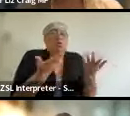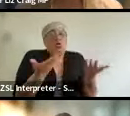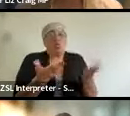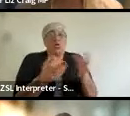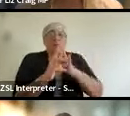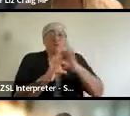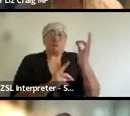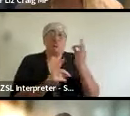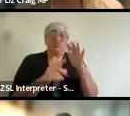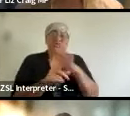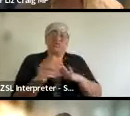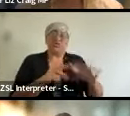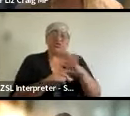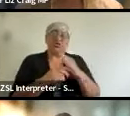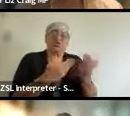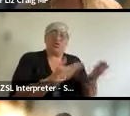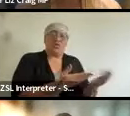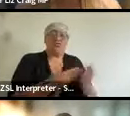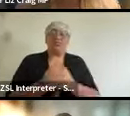improvement for